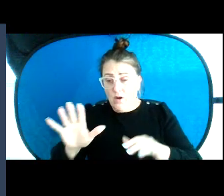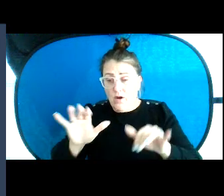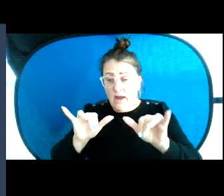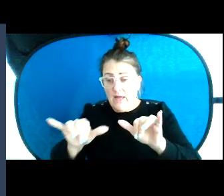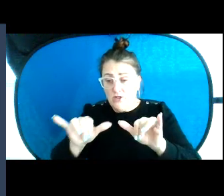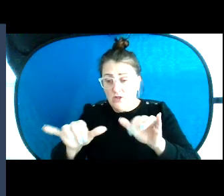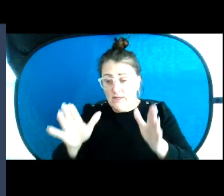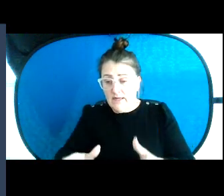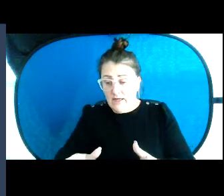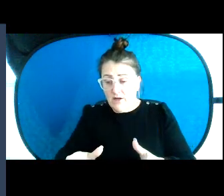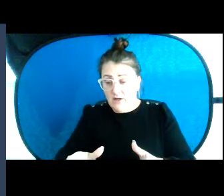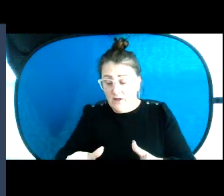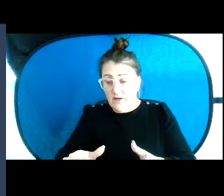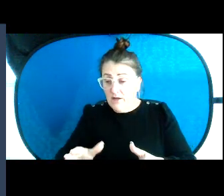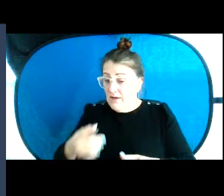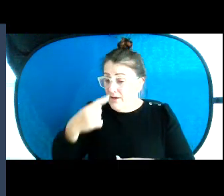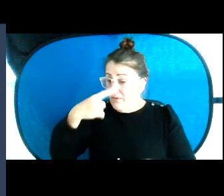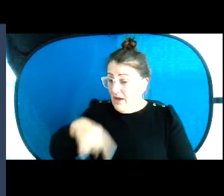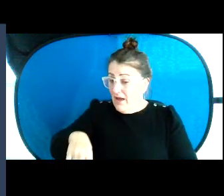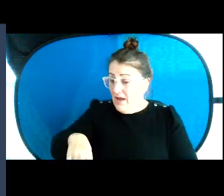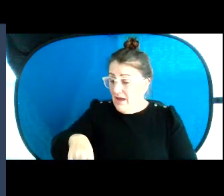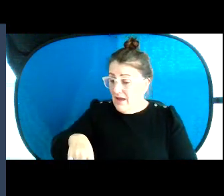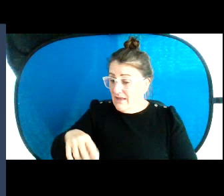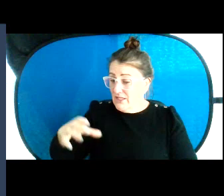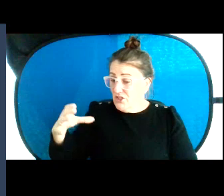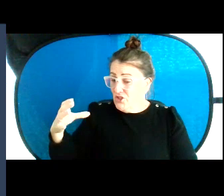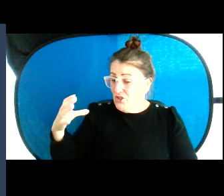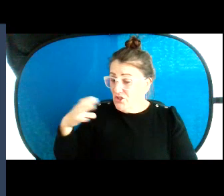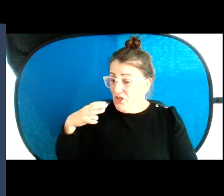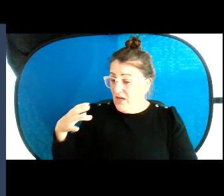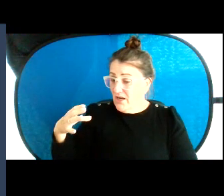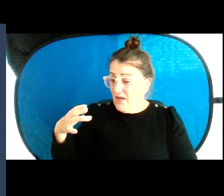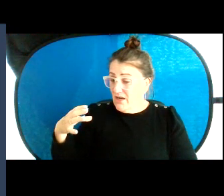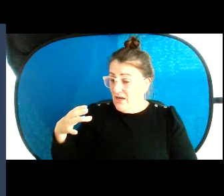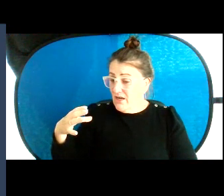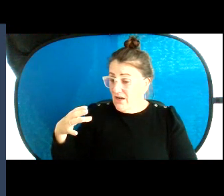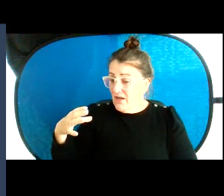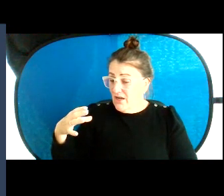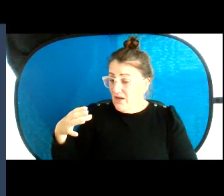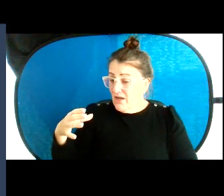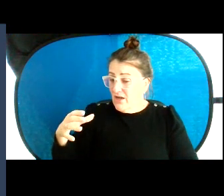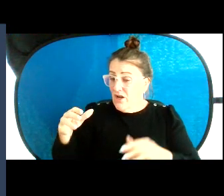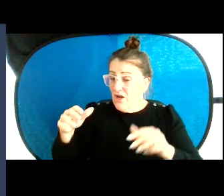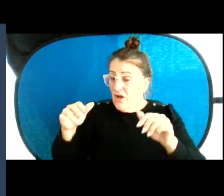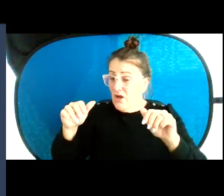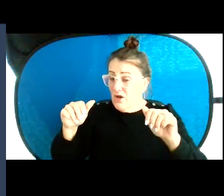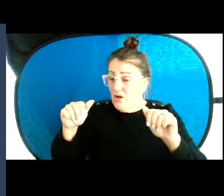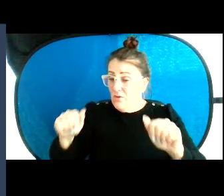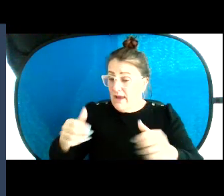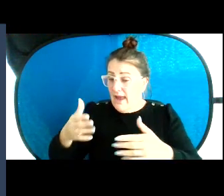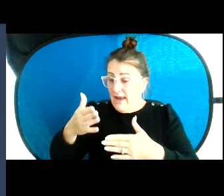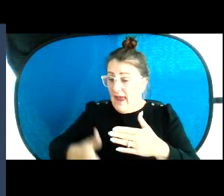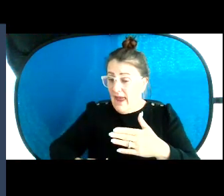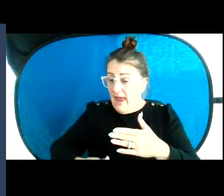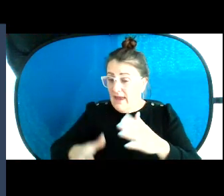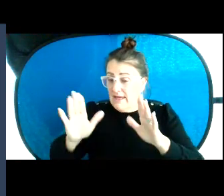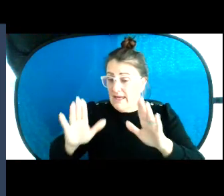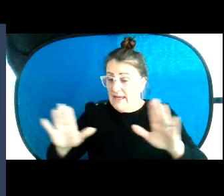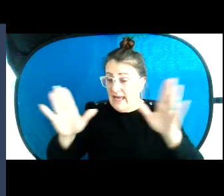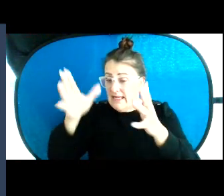may, Mr. Chair, if we can adjourn in memory, his memory. That would be highly Okay. appropriate. Yes. Wonderful. Thank you. And